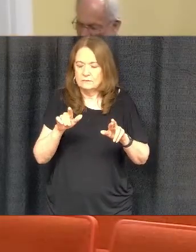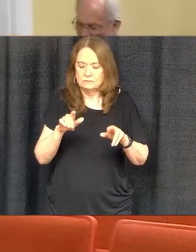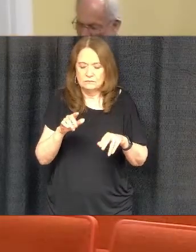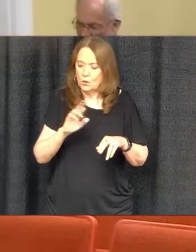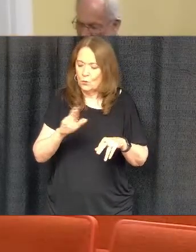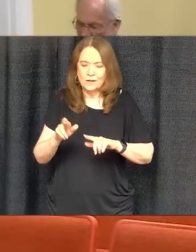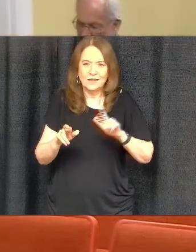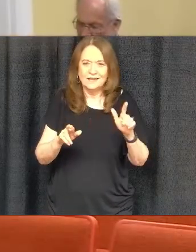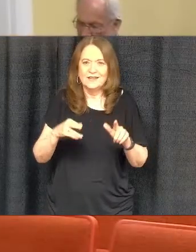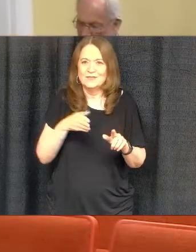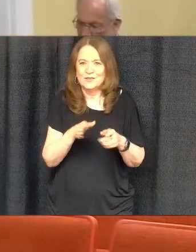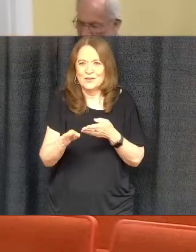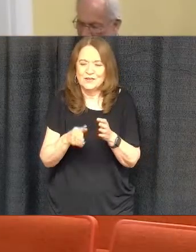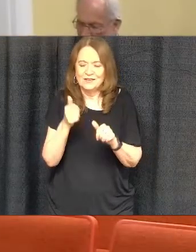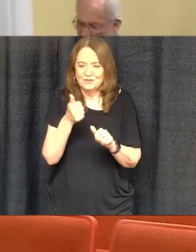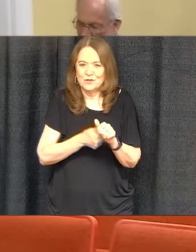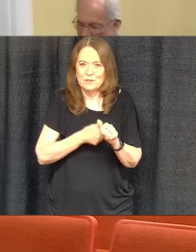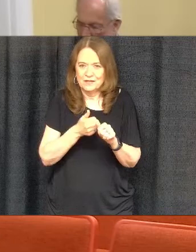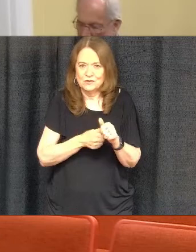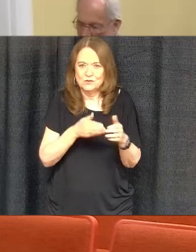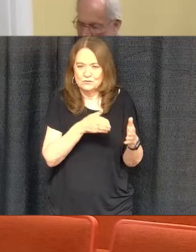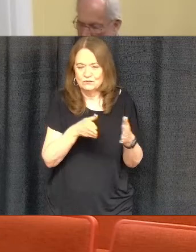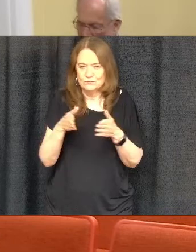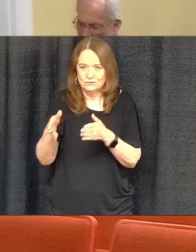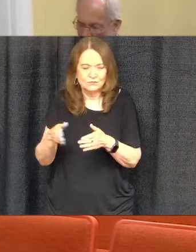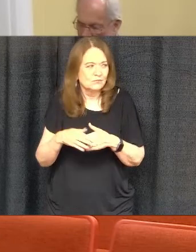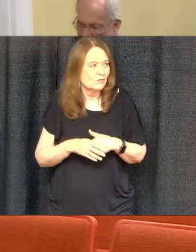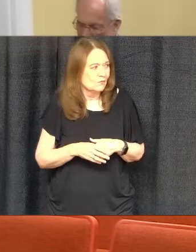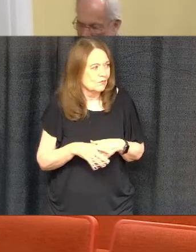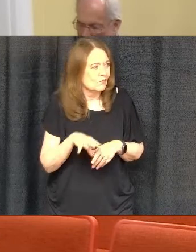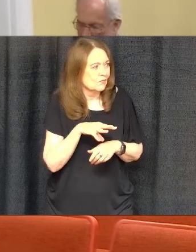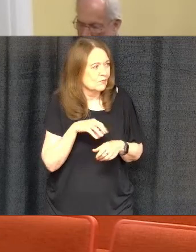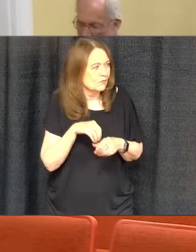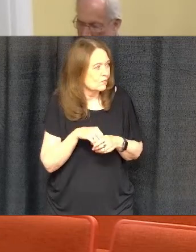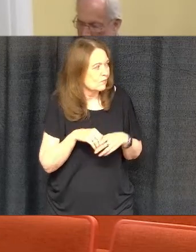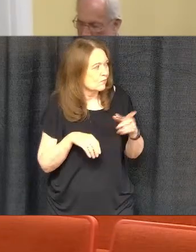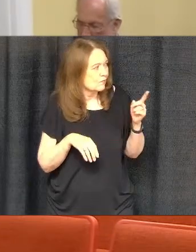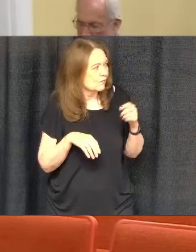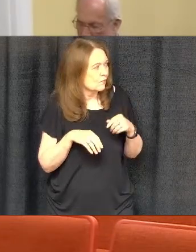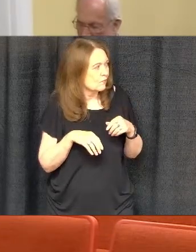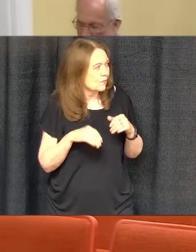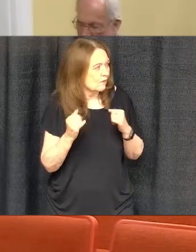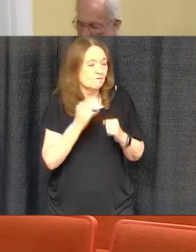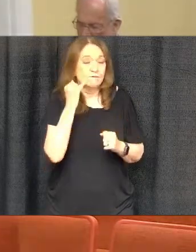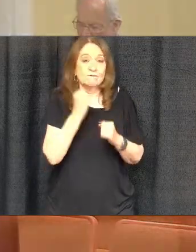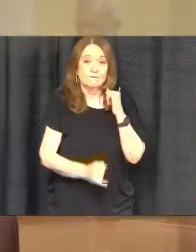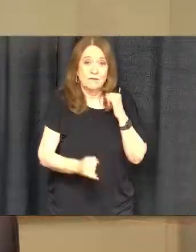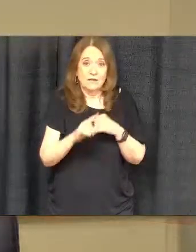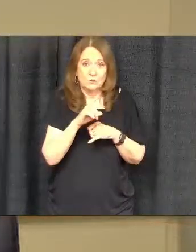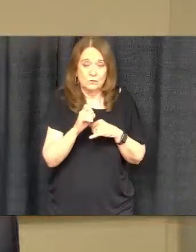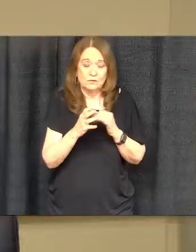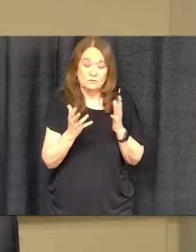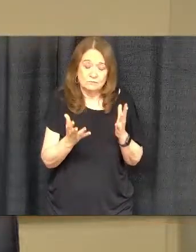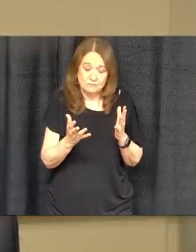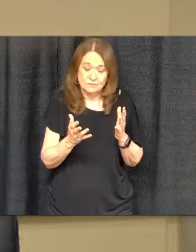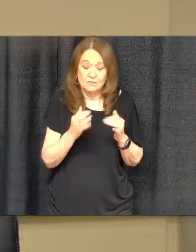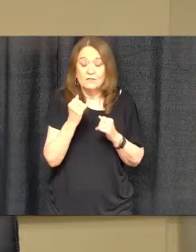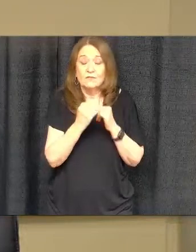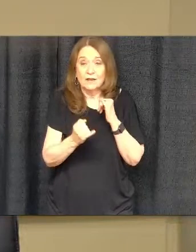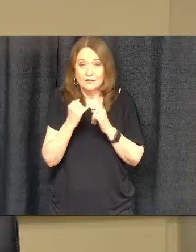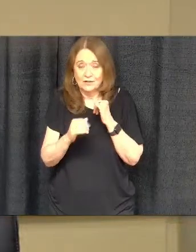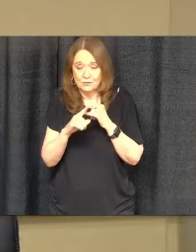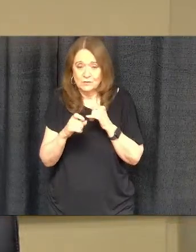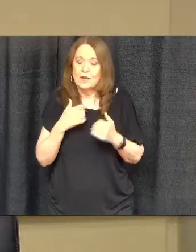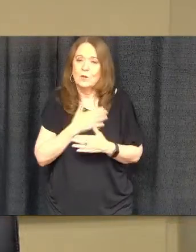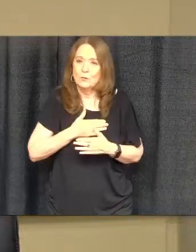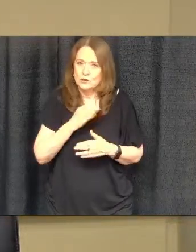so that you're not backing up folks for the rare person who might make a left turn. okay. Final question, or comment rather. I appreciate